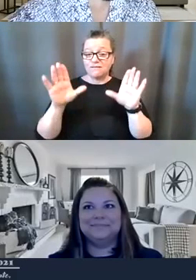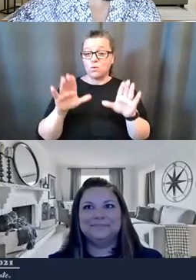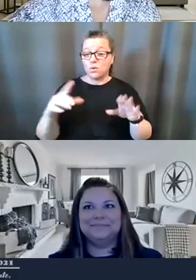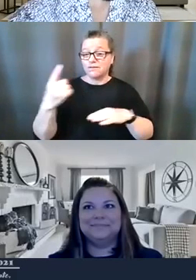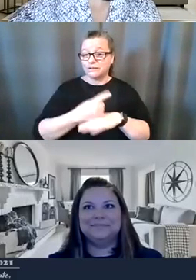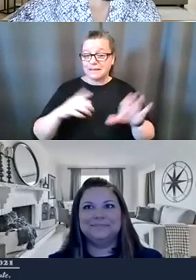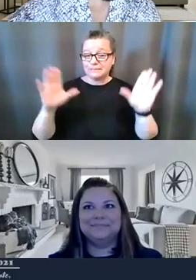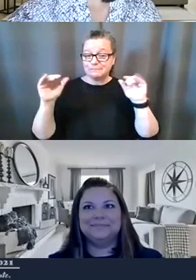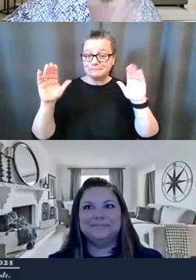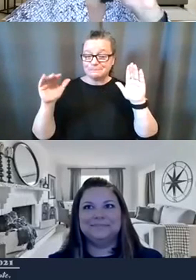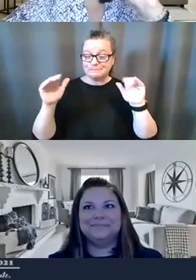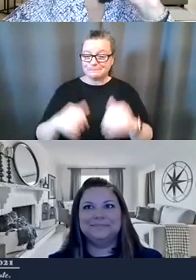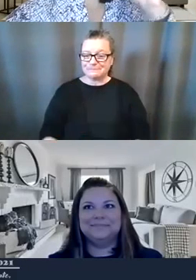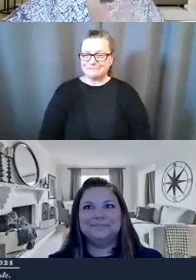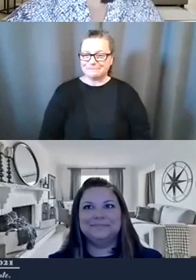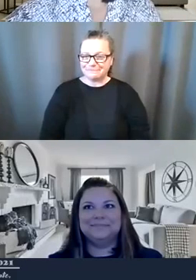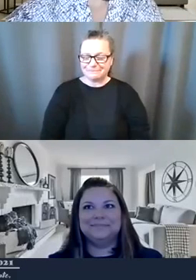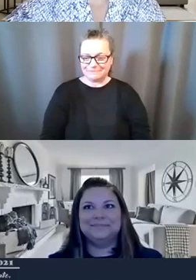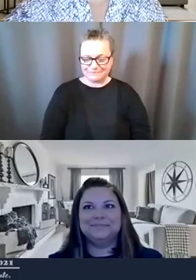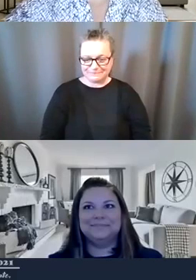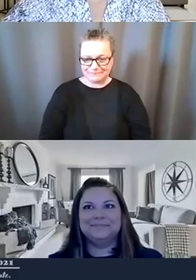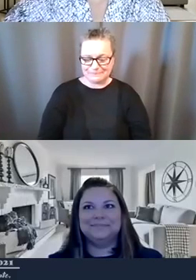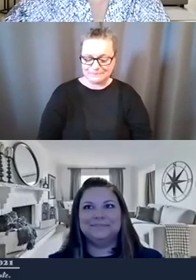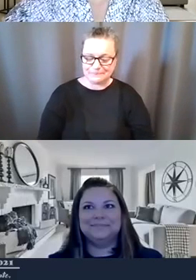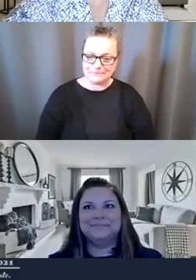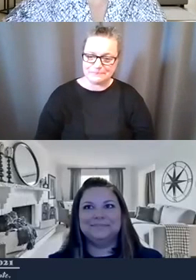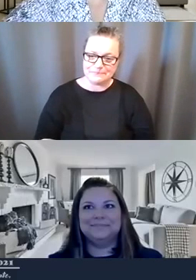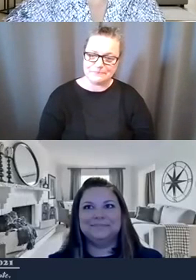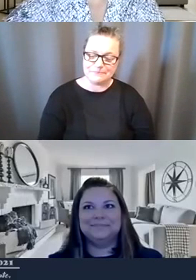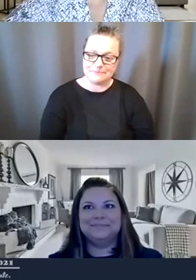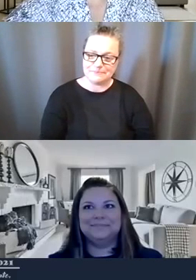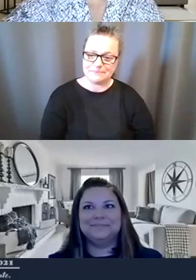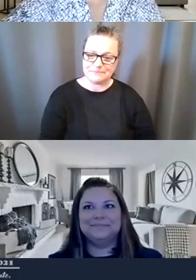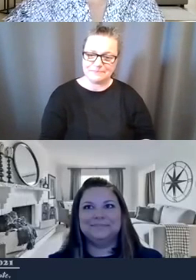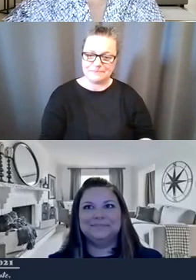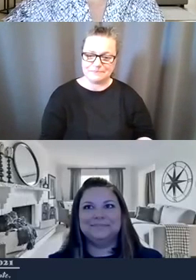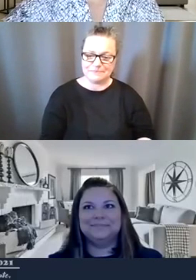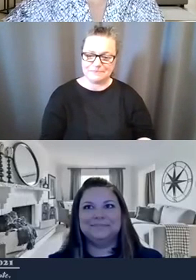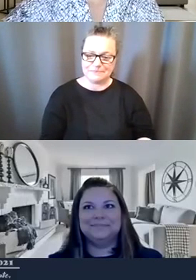Thank you. Thank you.